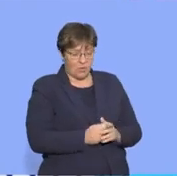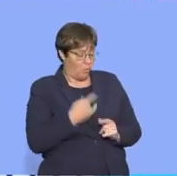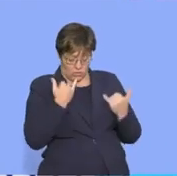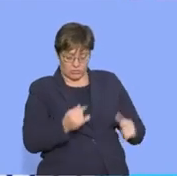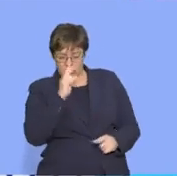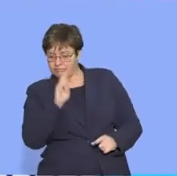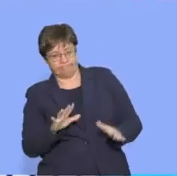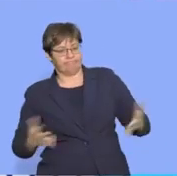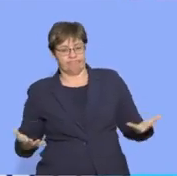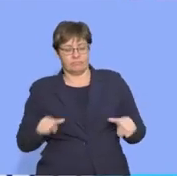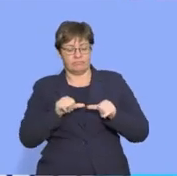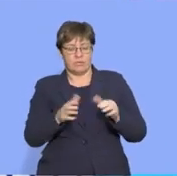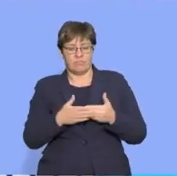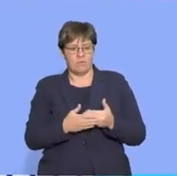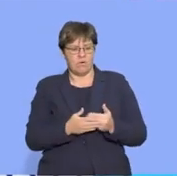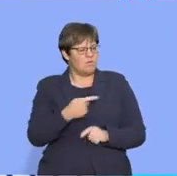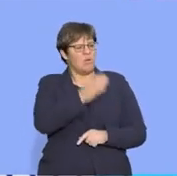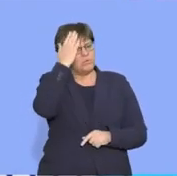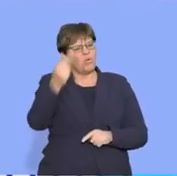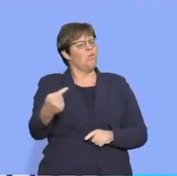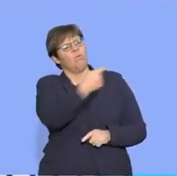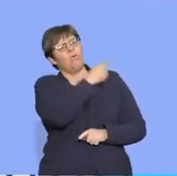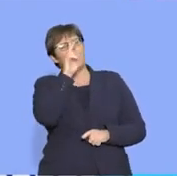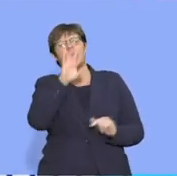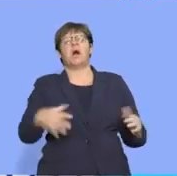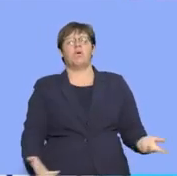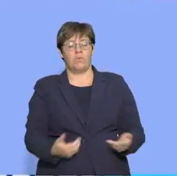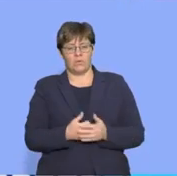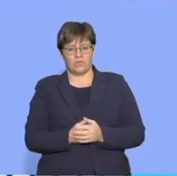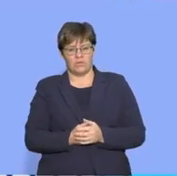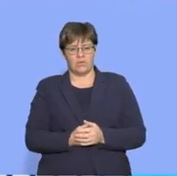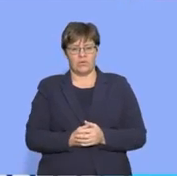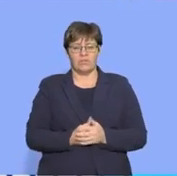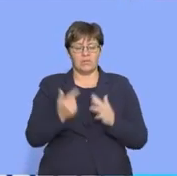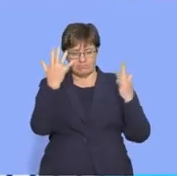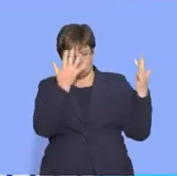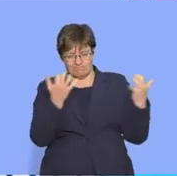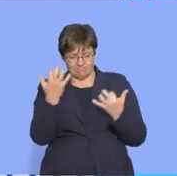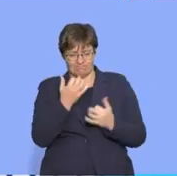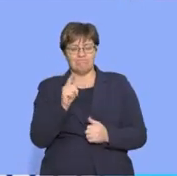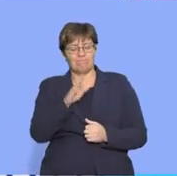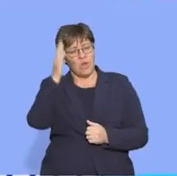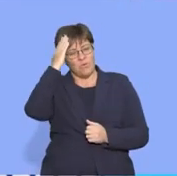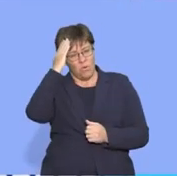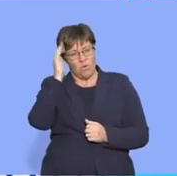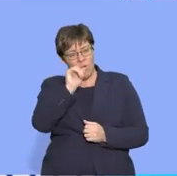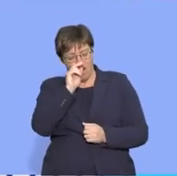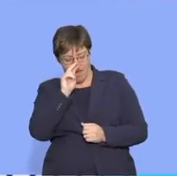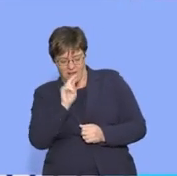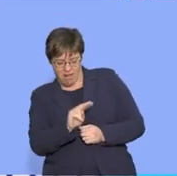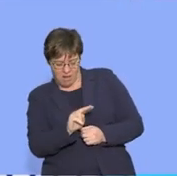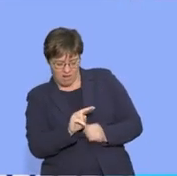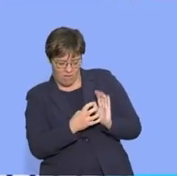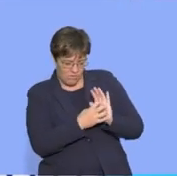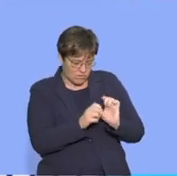that we look at, because of course extinct, they don't exist today. So how do scientists know what they look like? They have worked out,